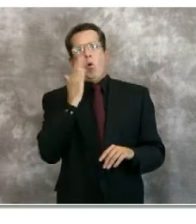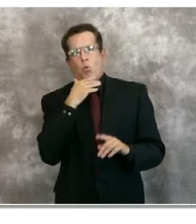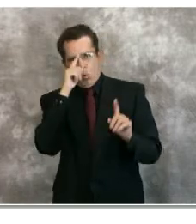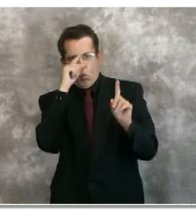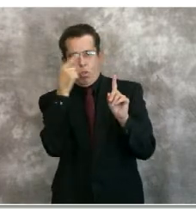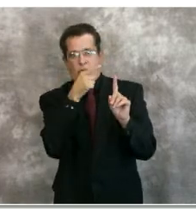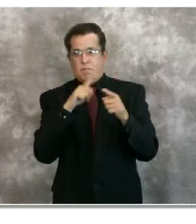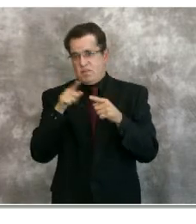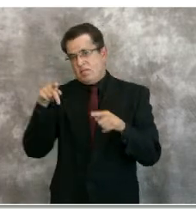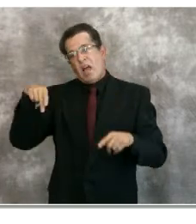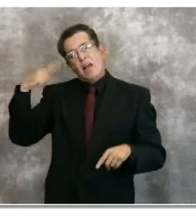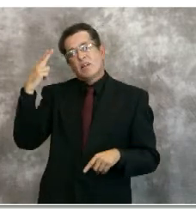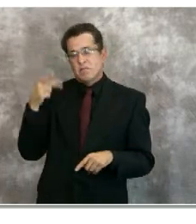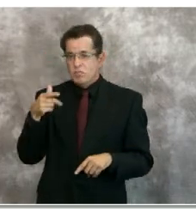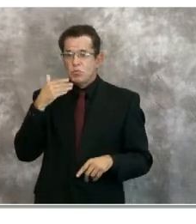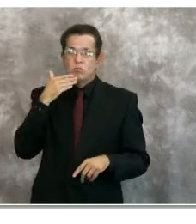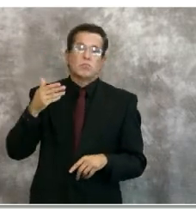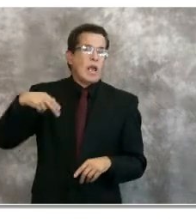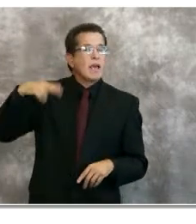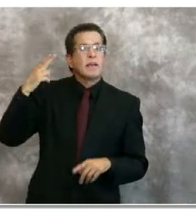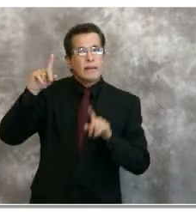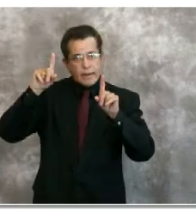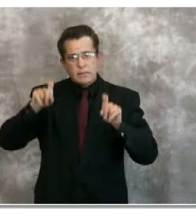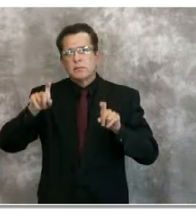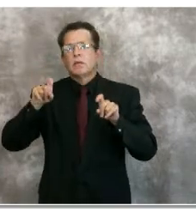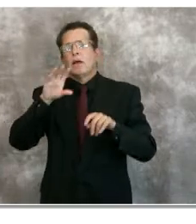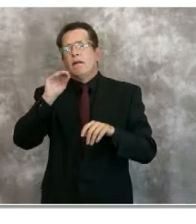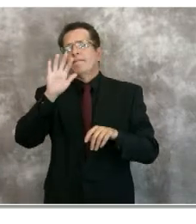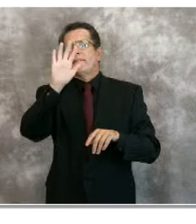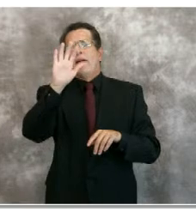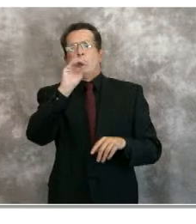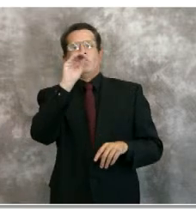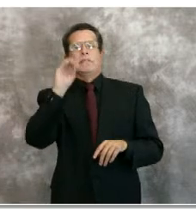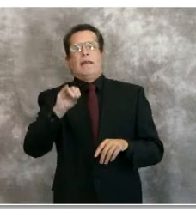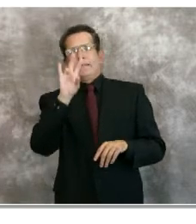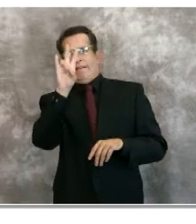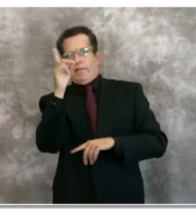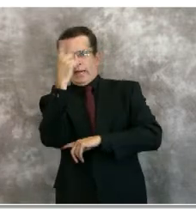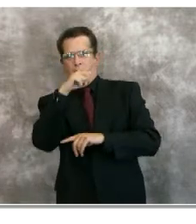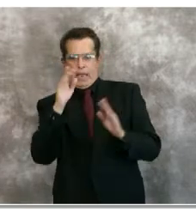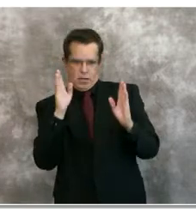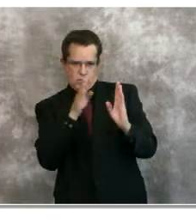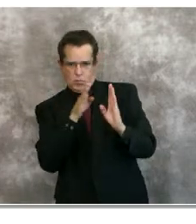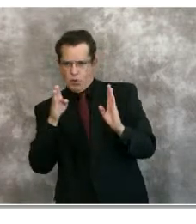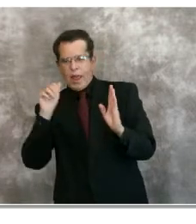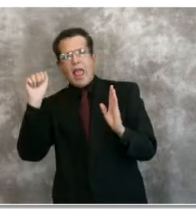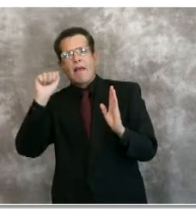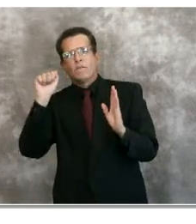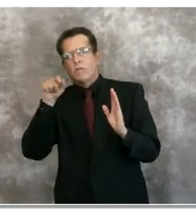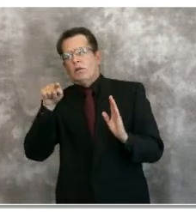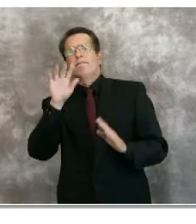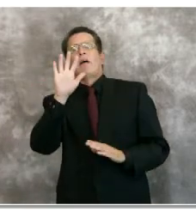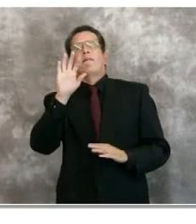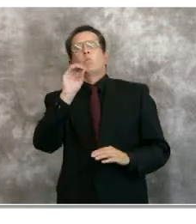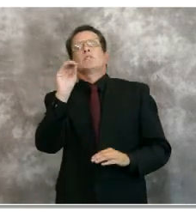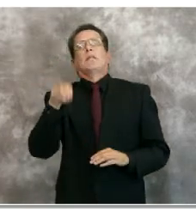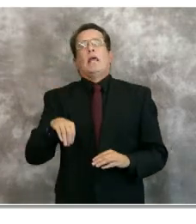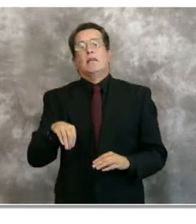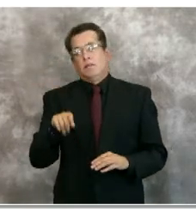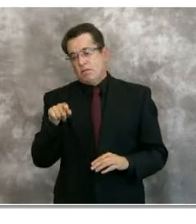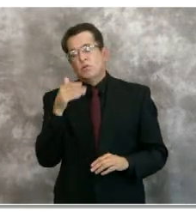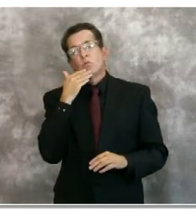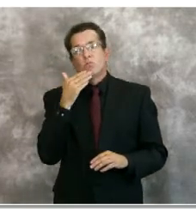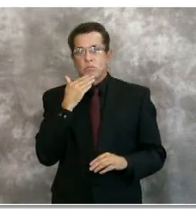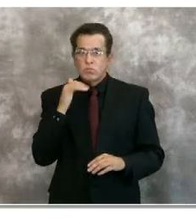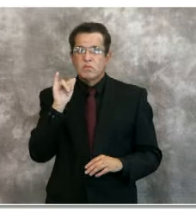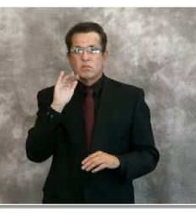goal that we want to see. We also have a 5% 7-day average of percentage positive of new cases, which is consistent